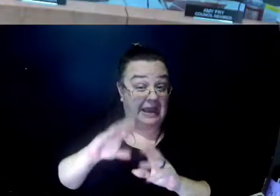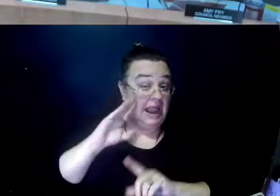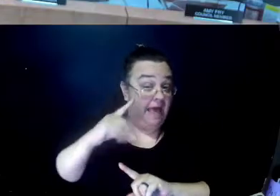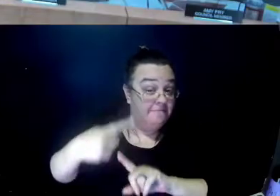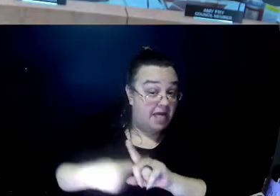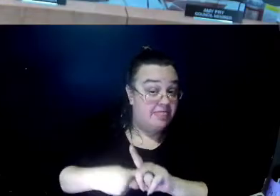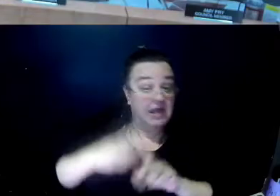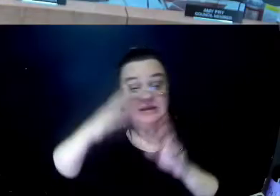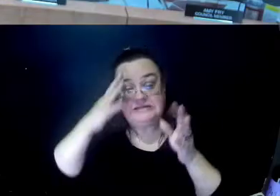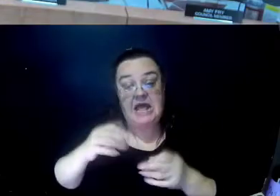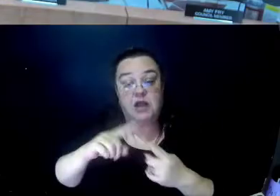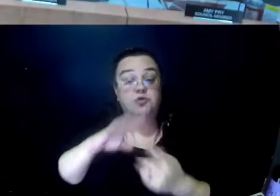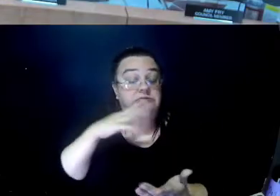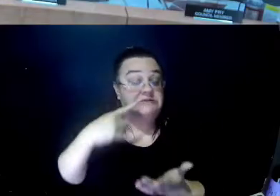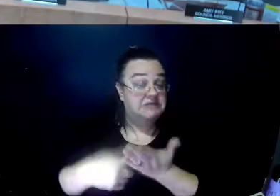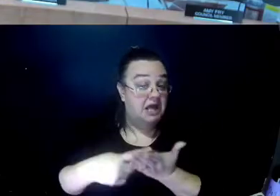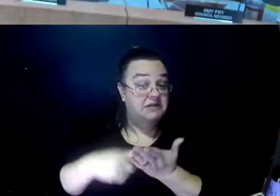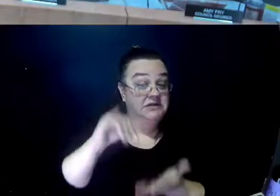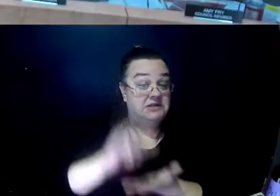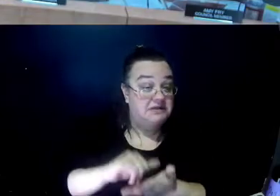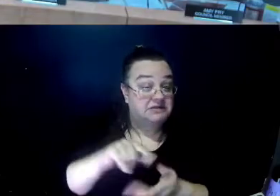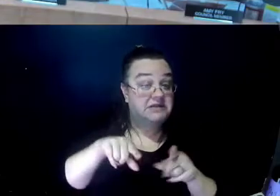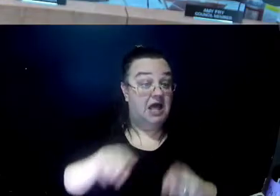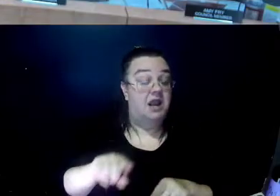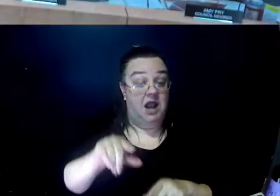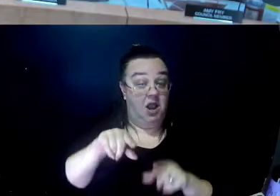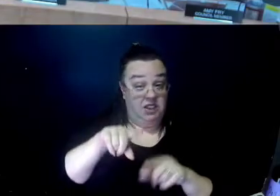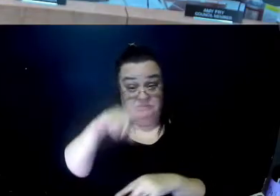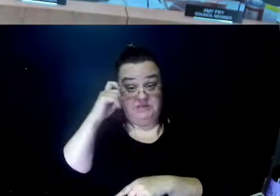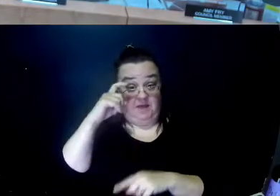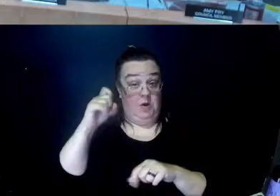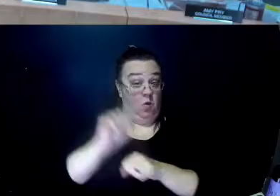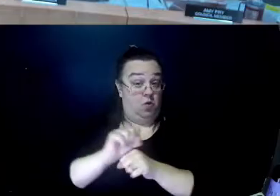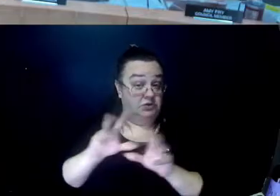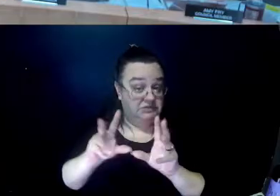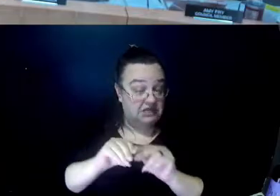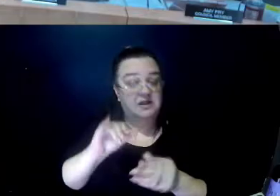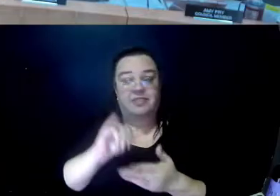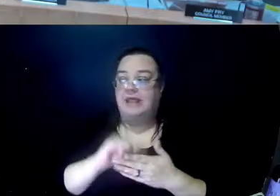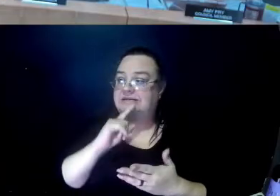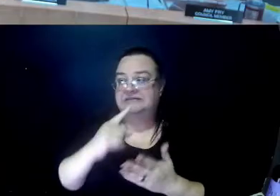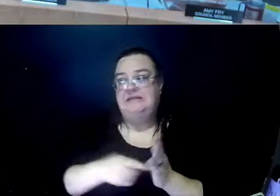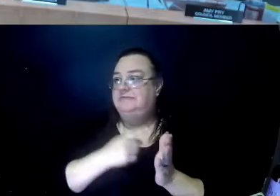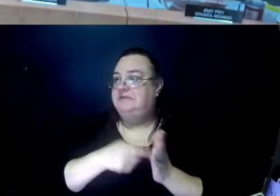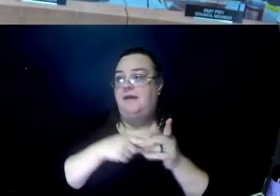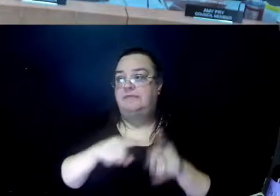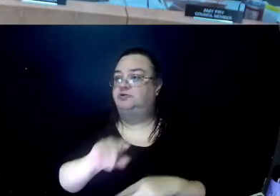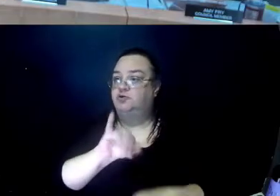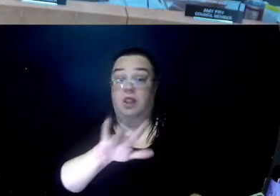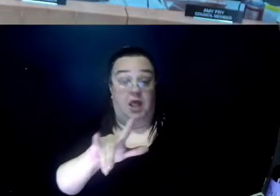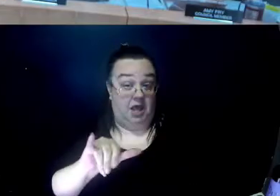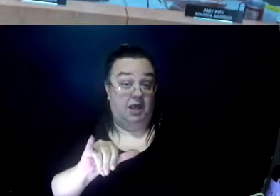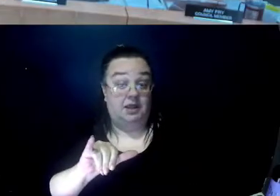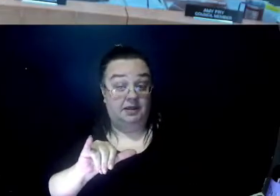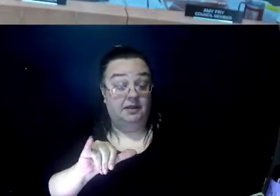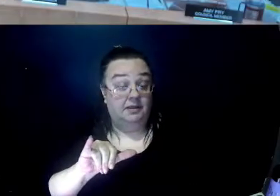decide to discuss this at at the summer work session, which is sometime in July.